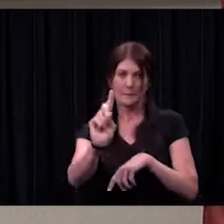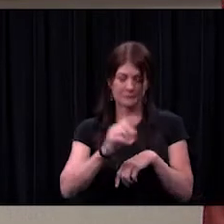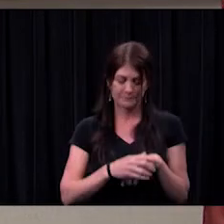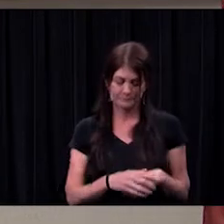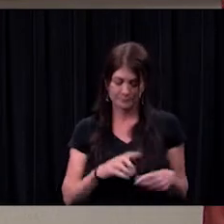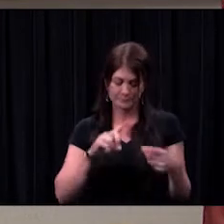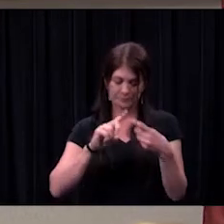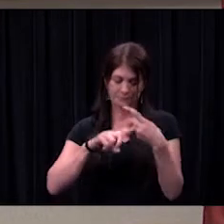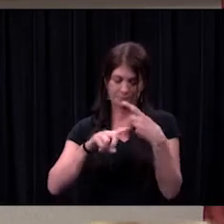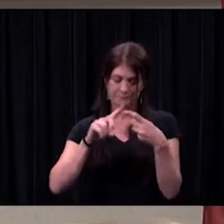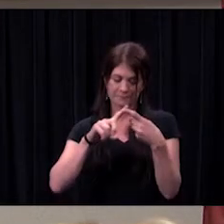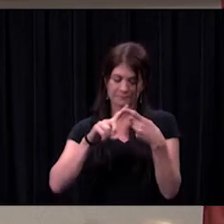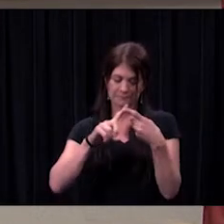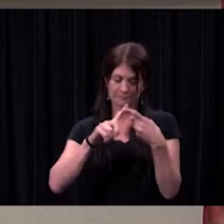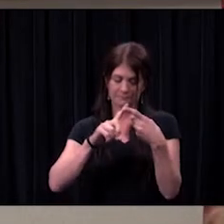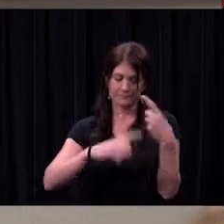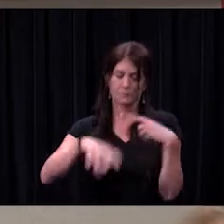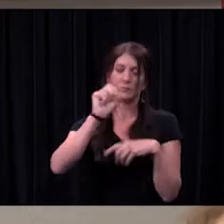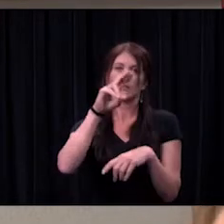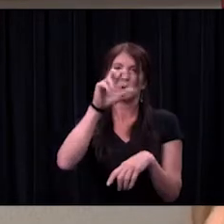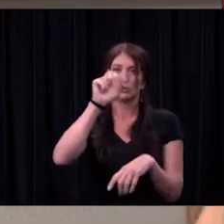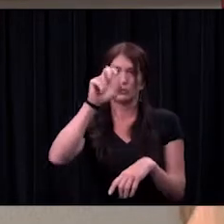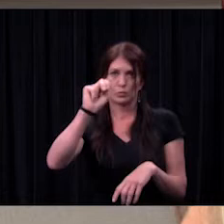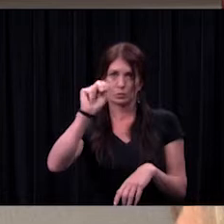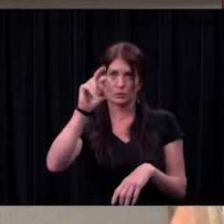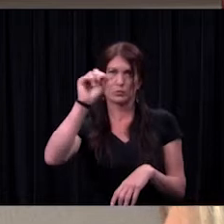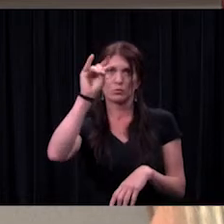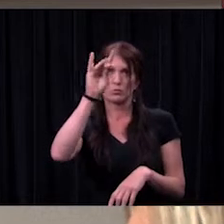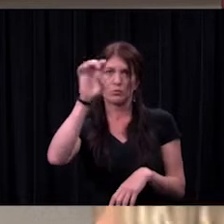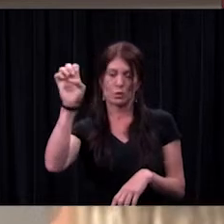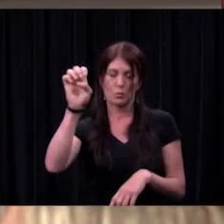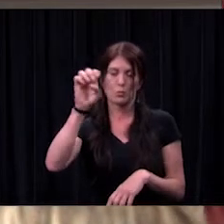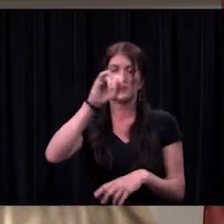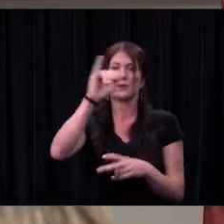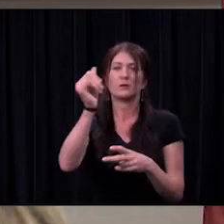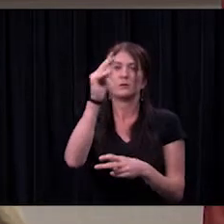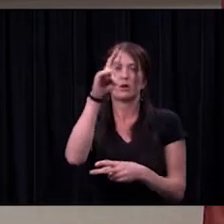Deweese, Susan Rome, and Janie Yanacito.